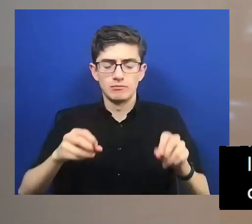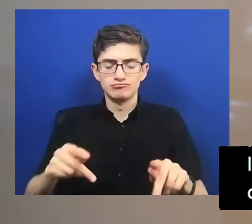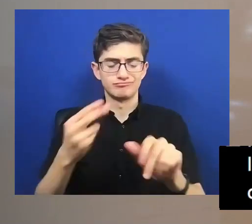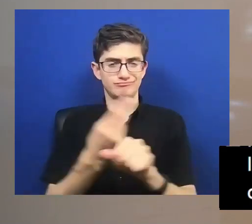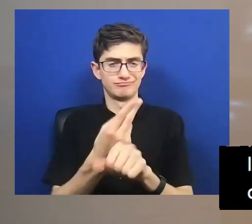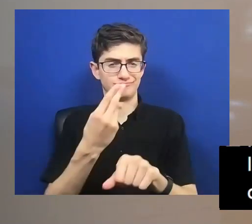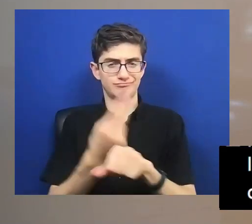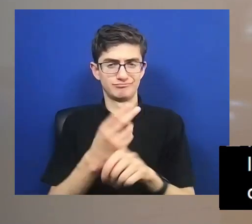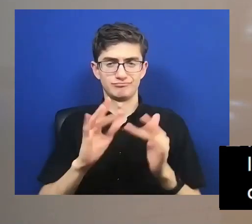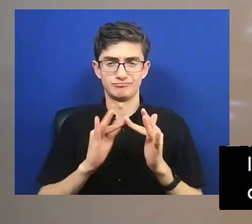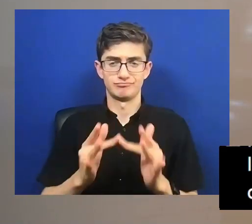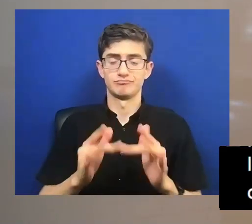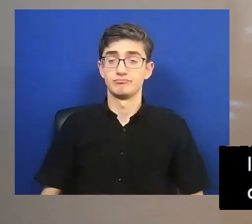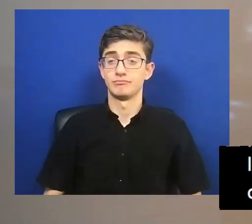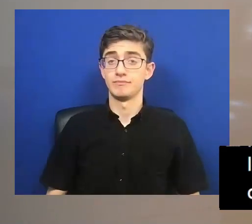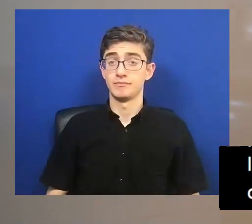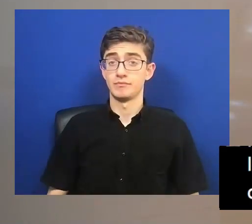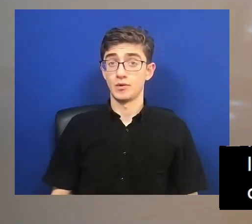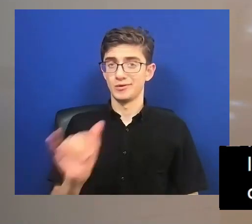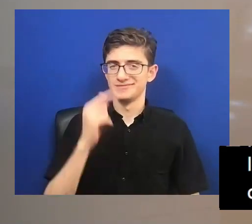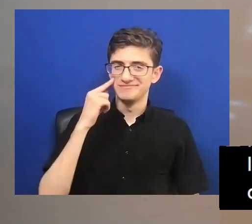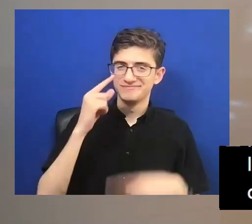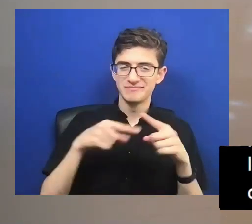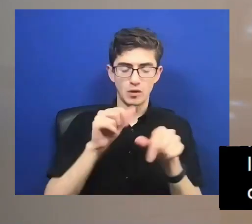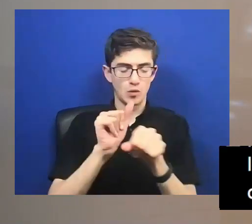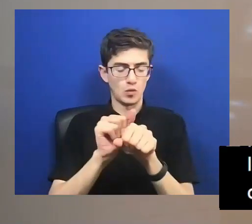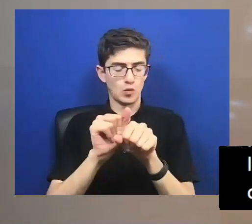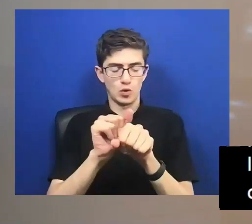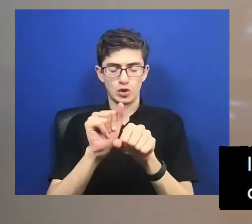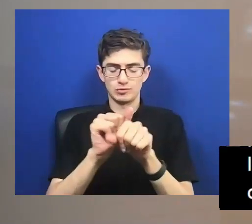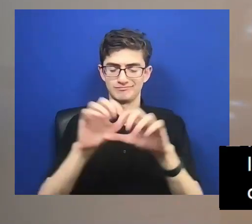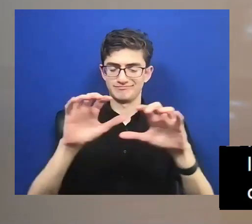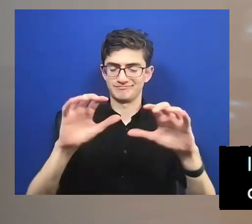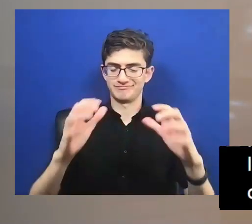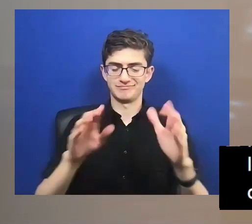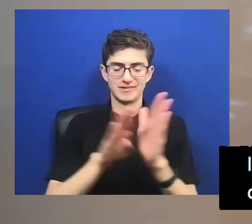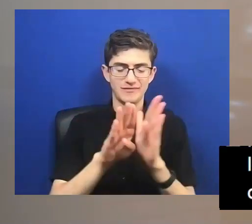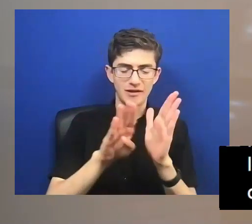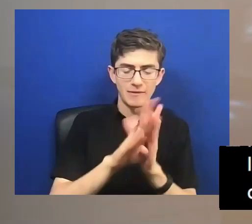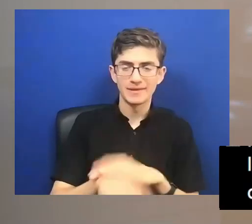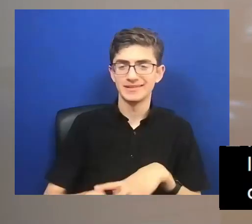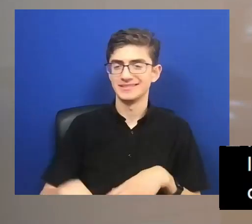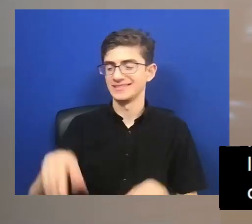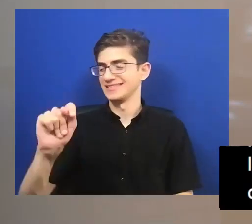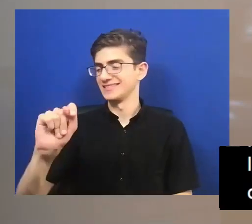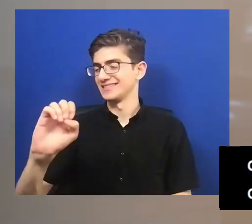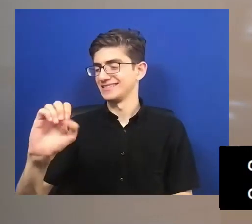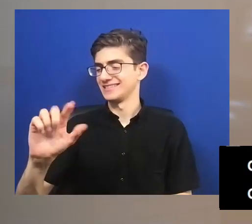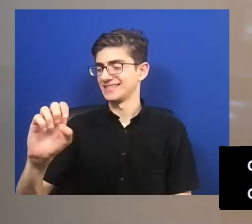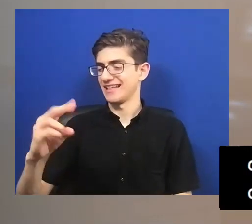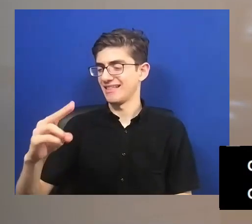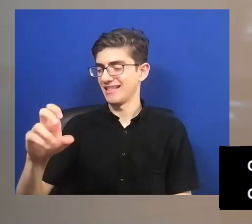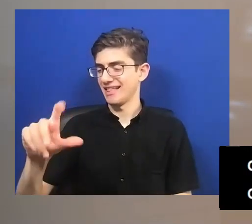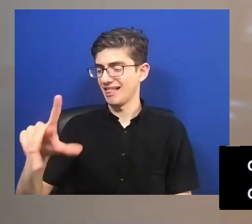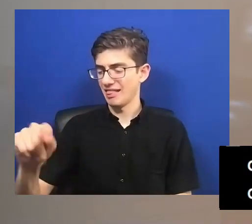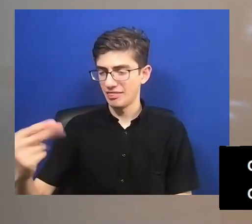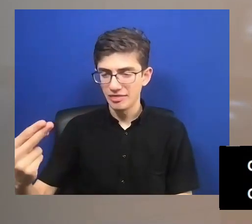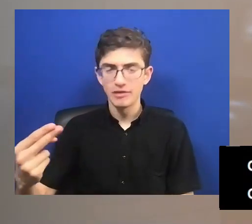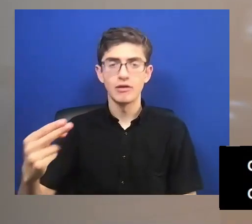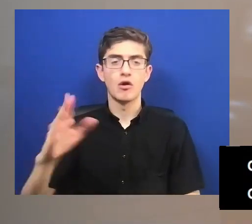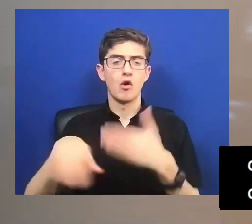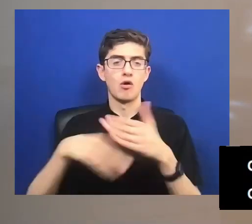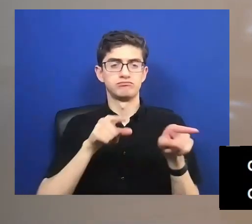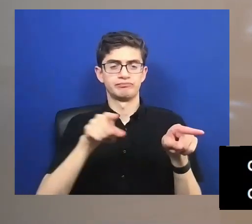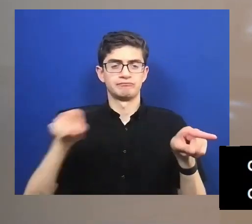investments in workforce development as well as telehealth. These efforts will build on the work that we've already done to